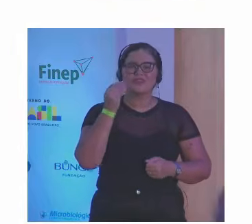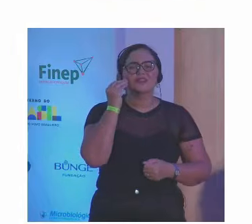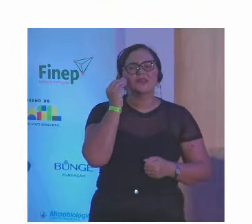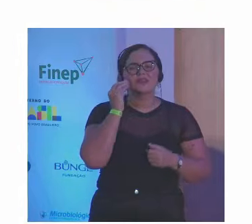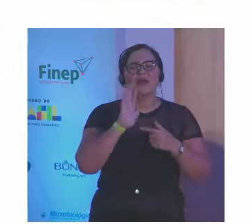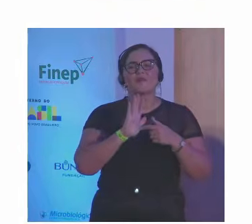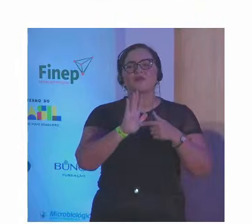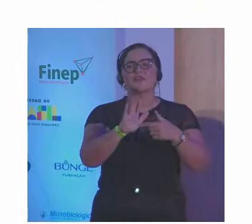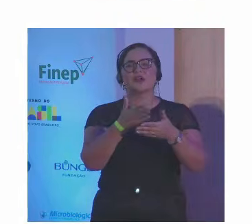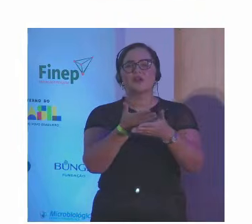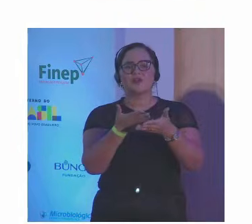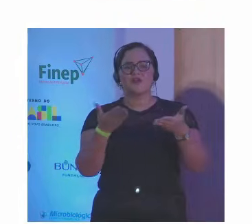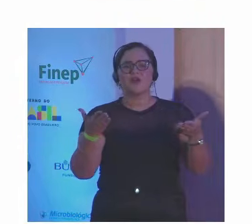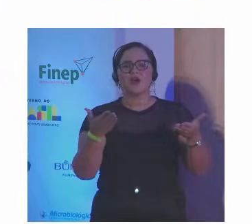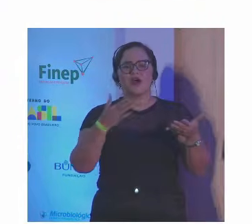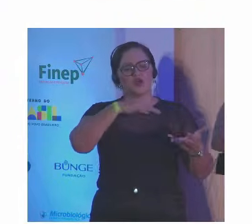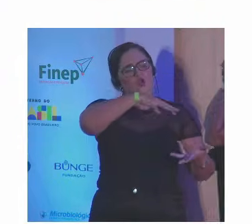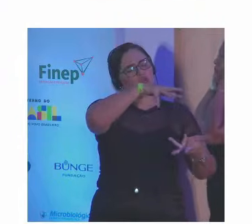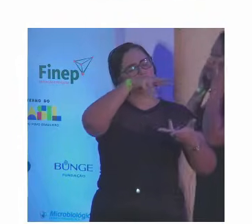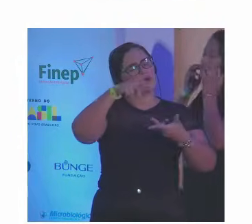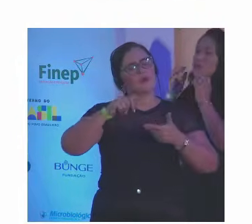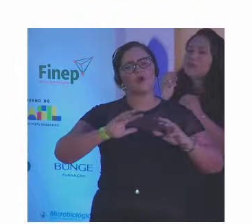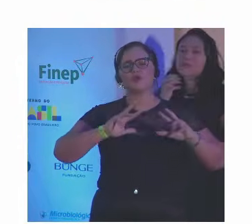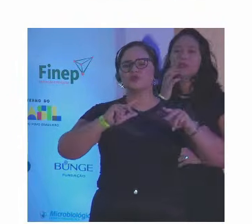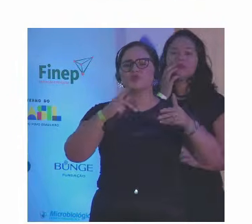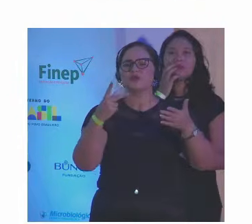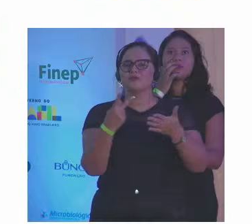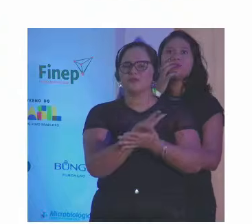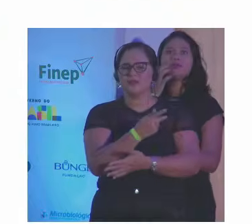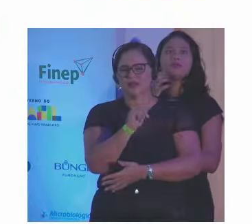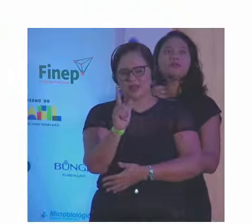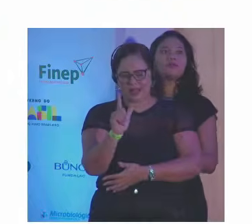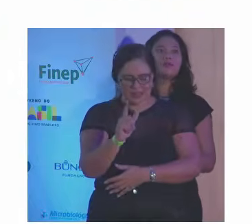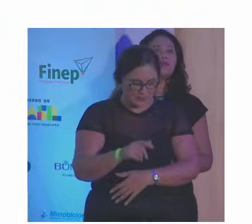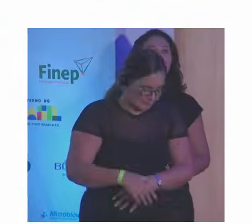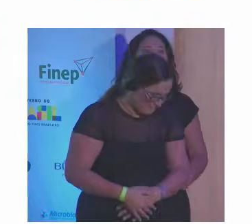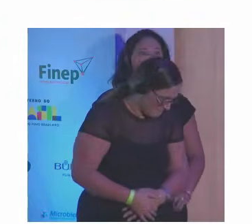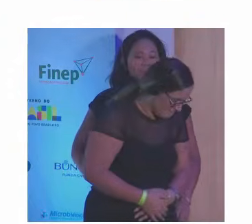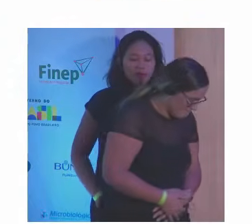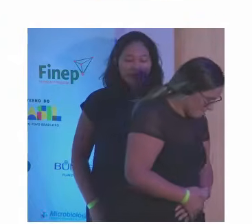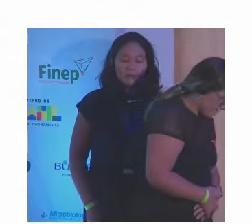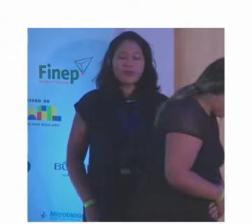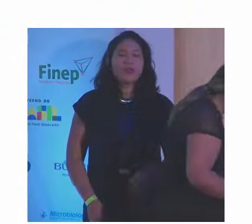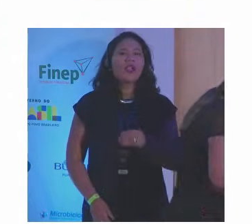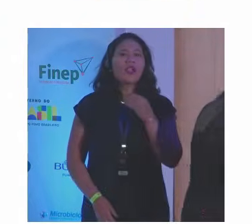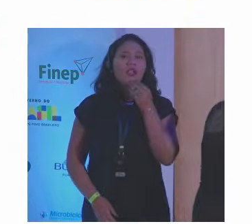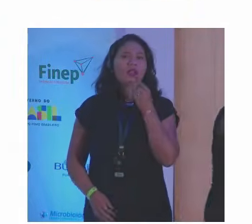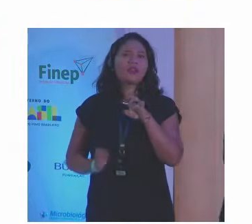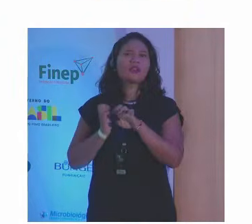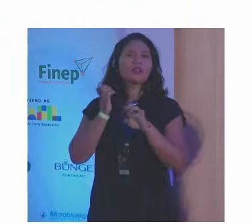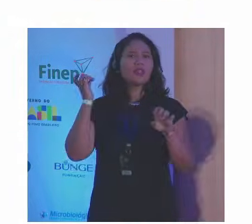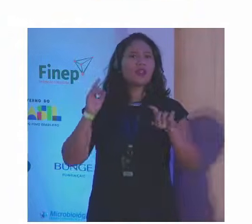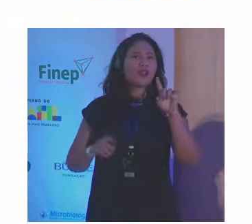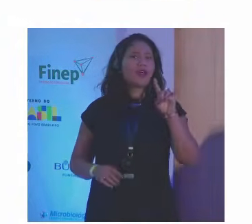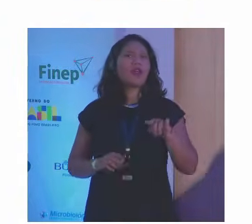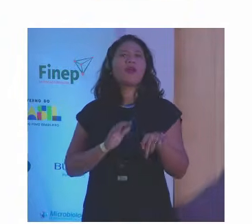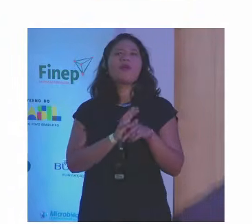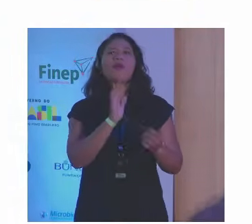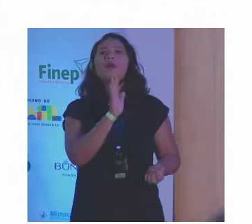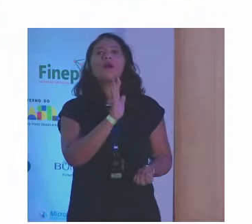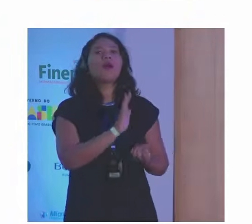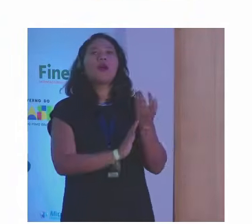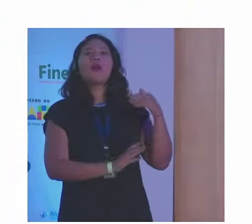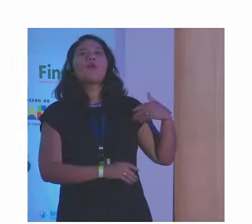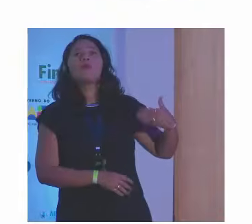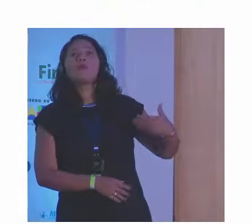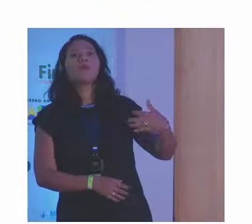And of course, then the engineers and the scientists, they decided to draw, and they said, well, I need some boxes there and arrows,